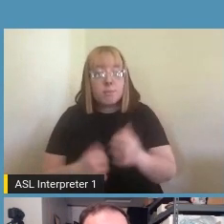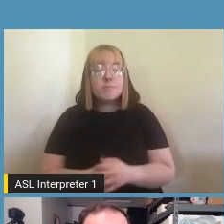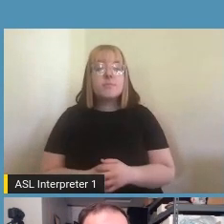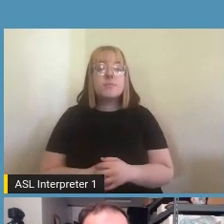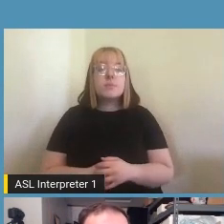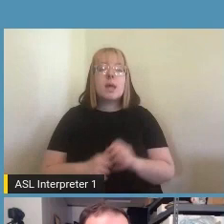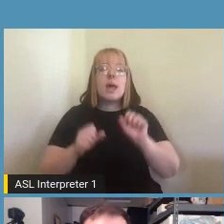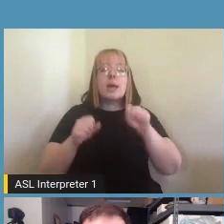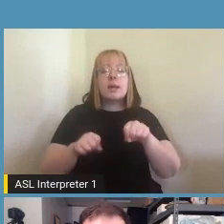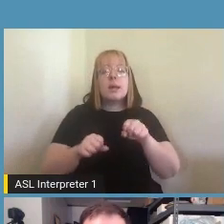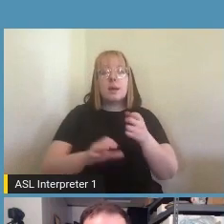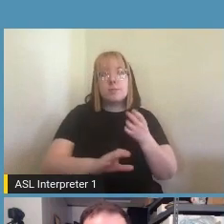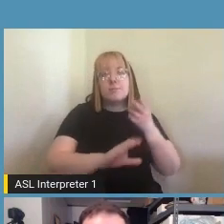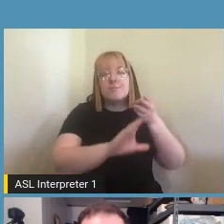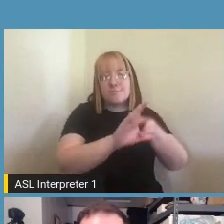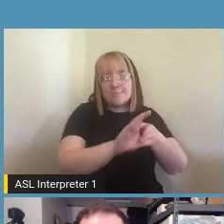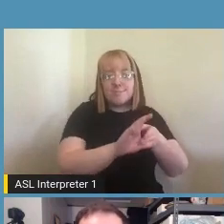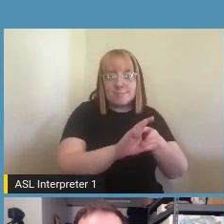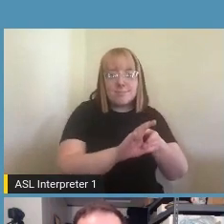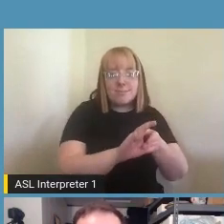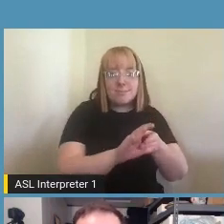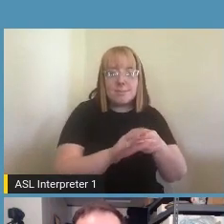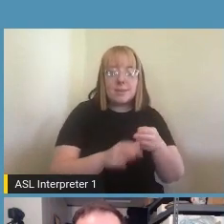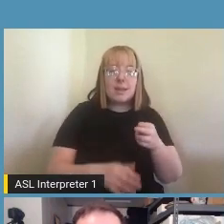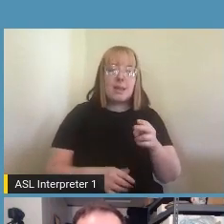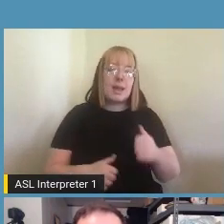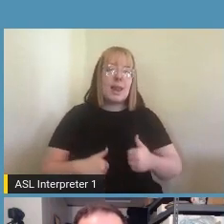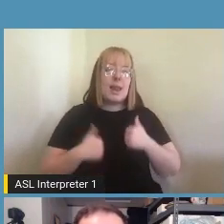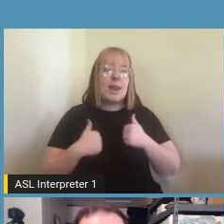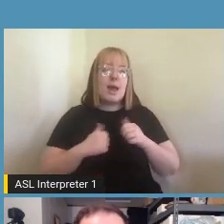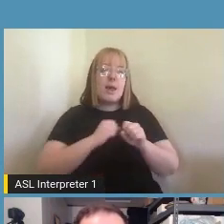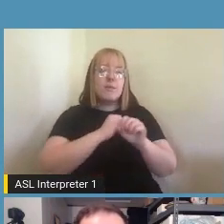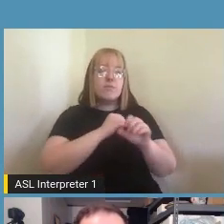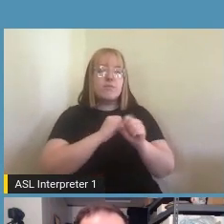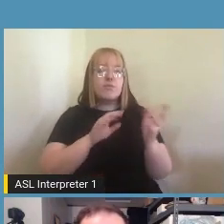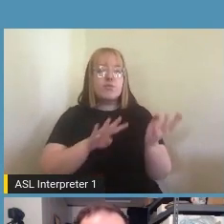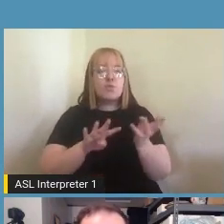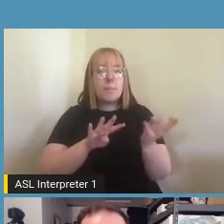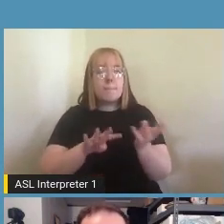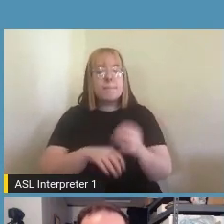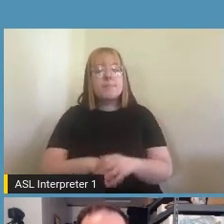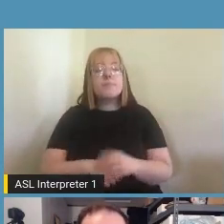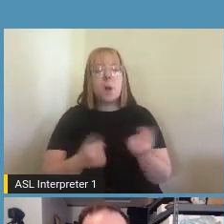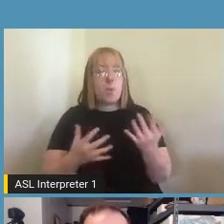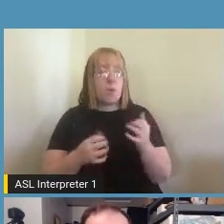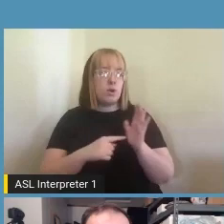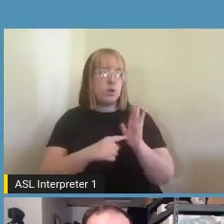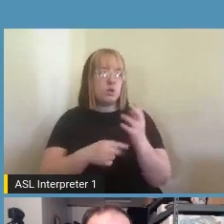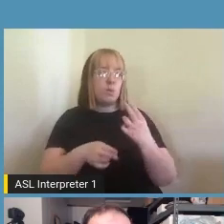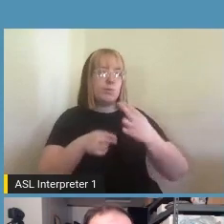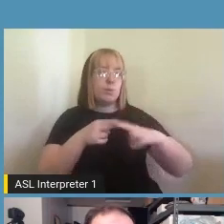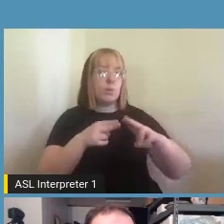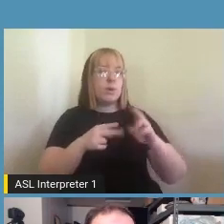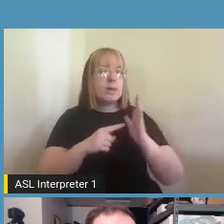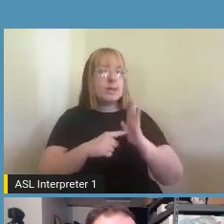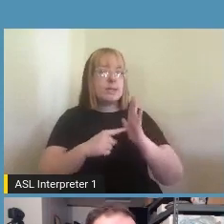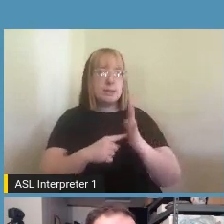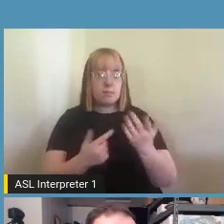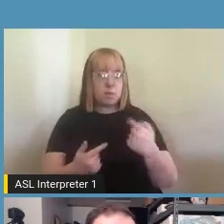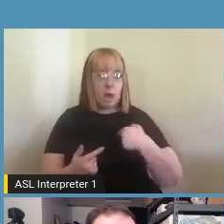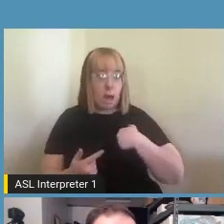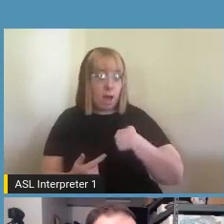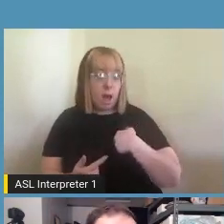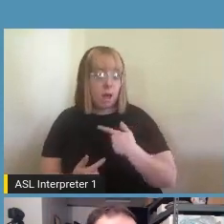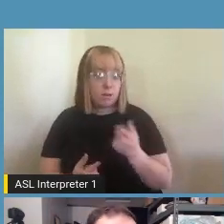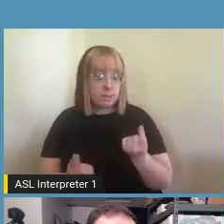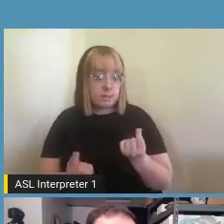tune in and watch the live stream the following day. So I wanted to just show a quick example of what I shot